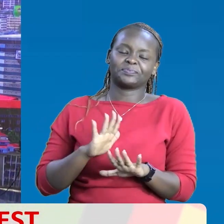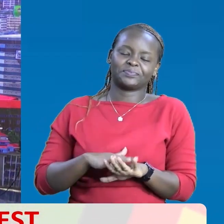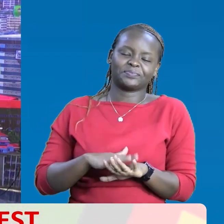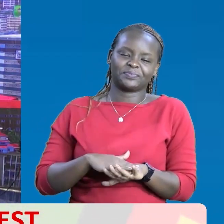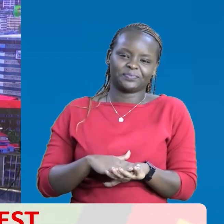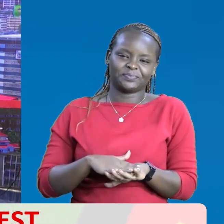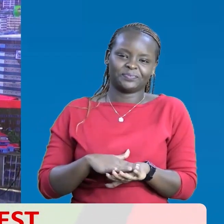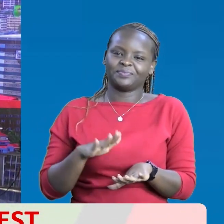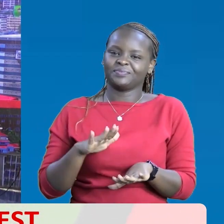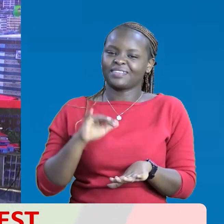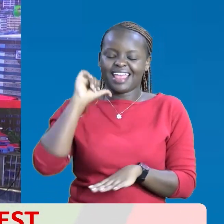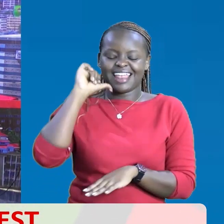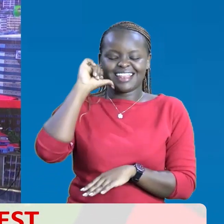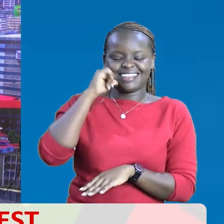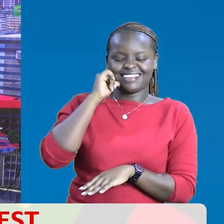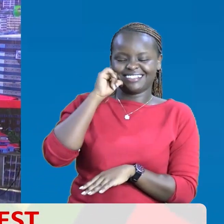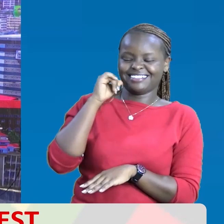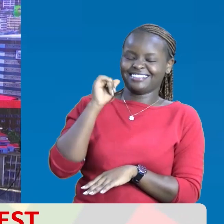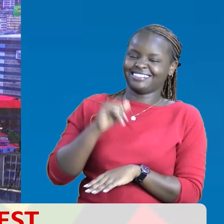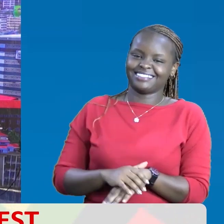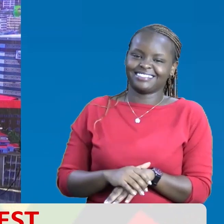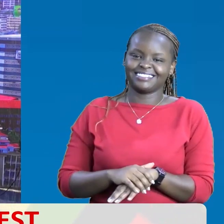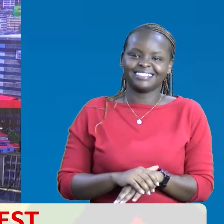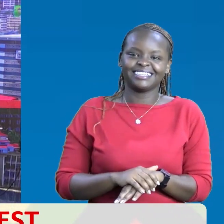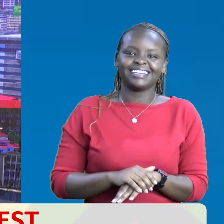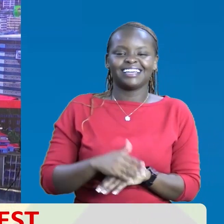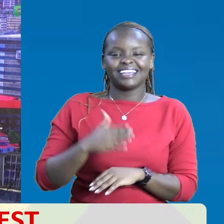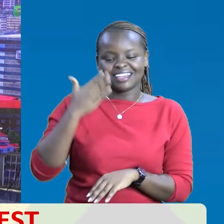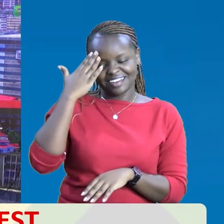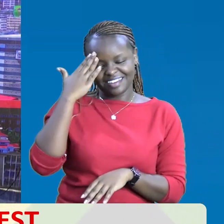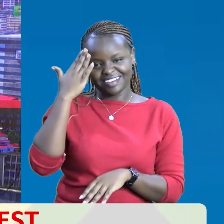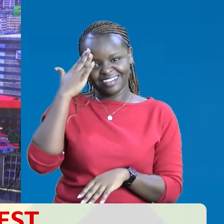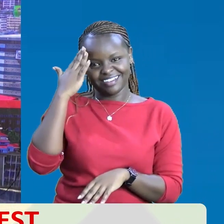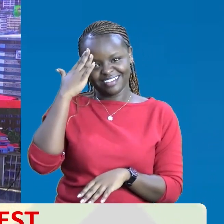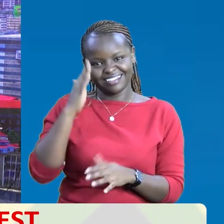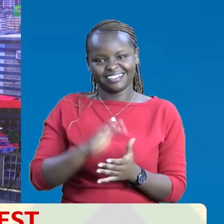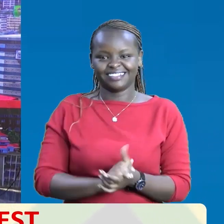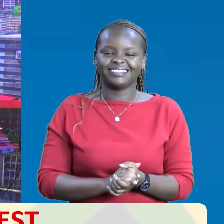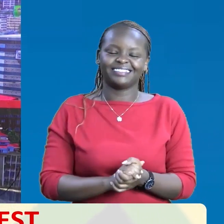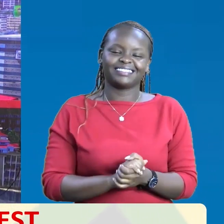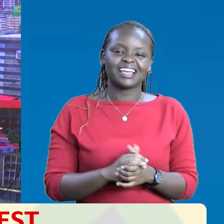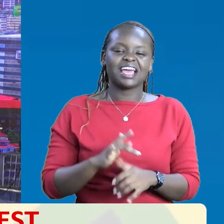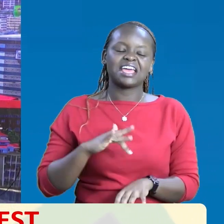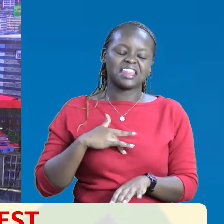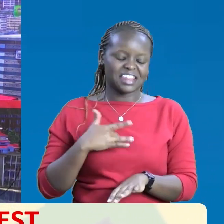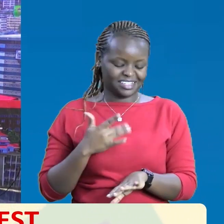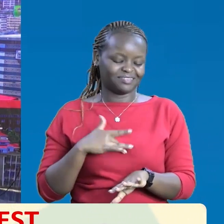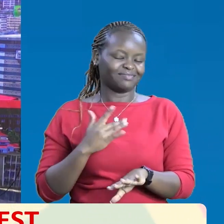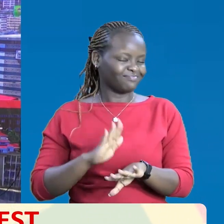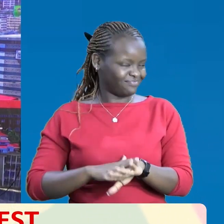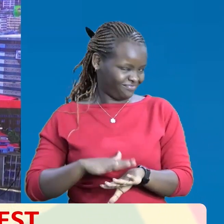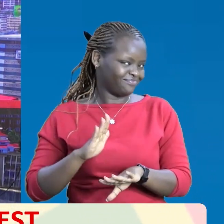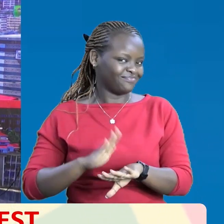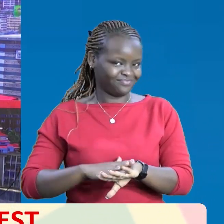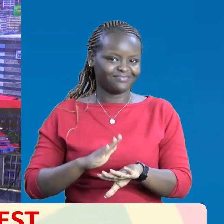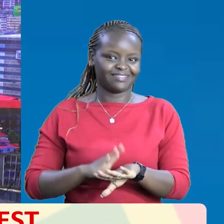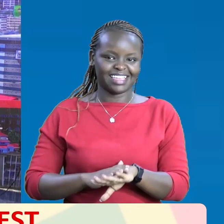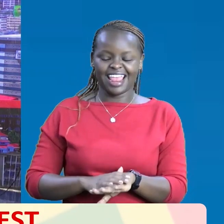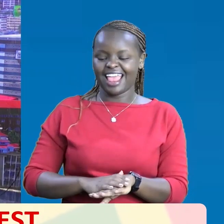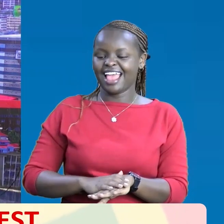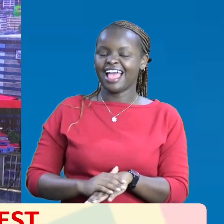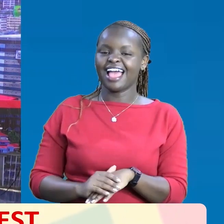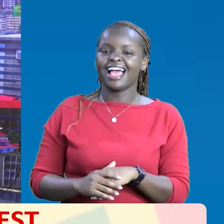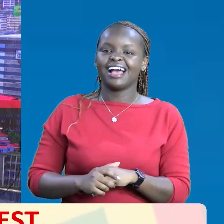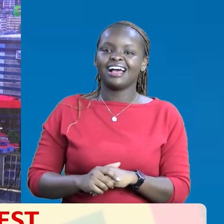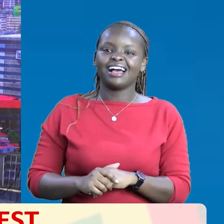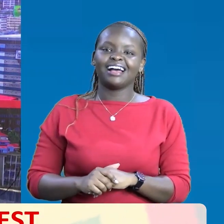goosebumps. Nasikia vizuri. Kafiri kwa bari like this. Unajua? Some tingling sensation. Nitafanya ile kitu. Welcome ladies